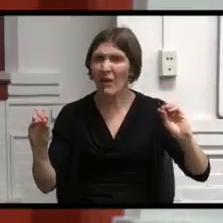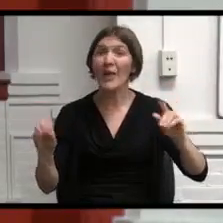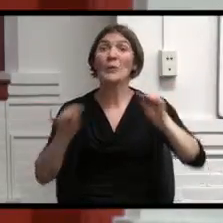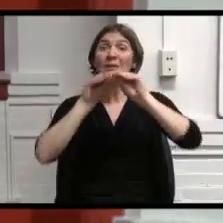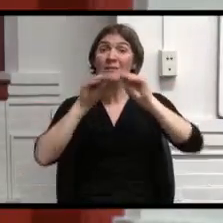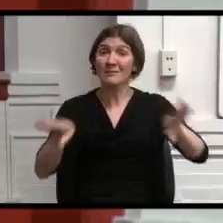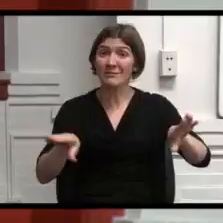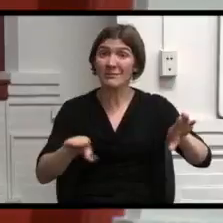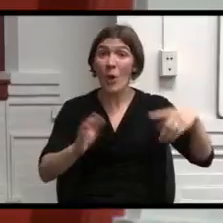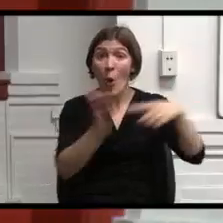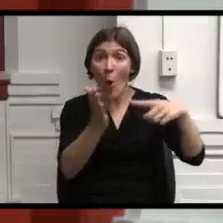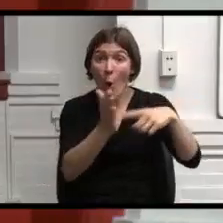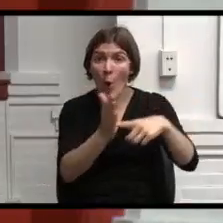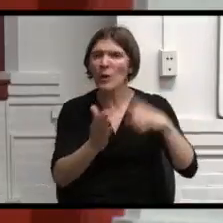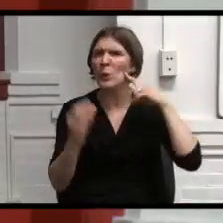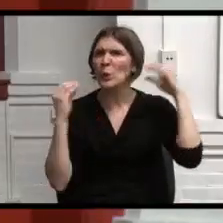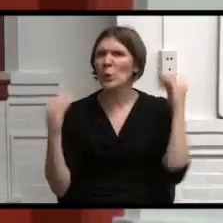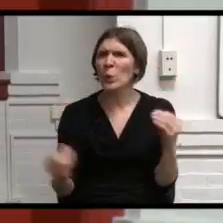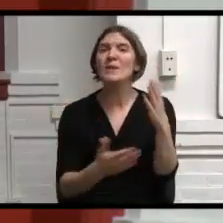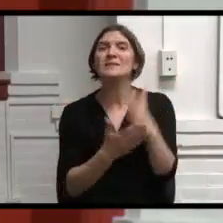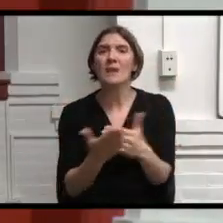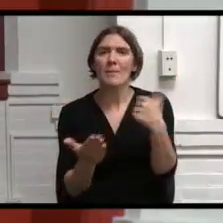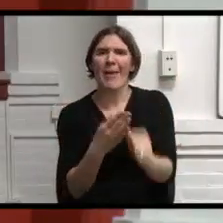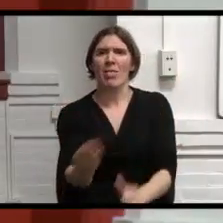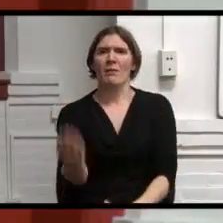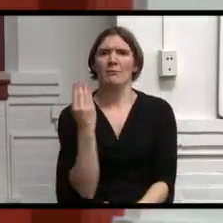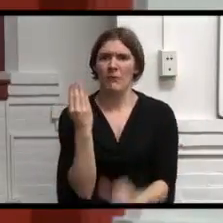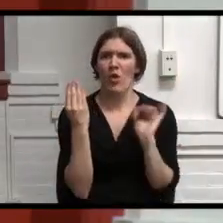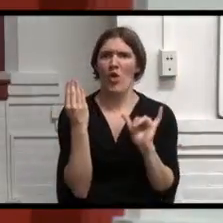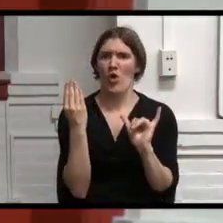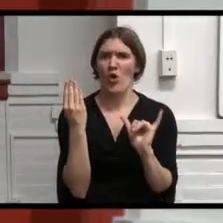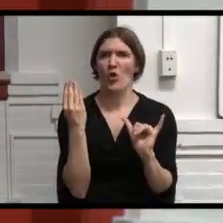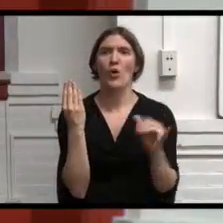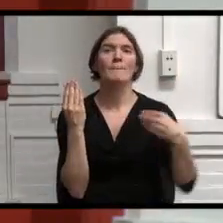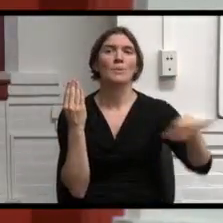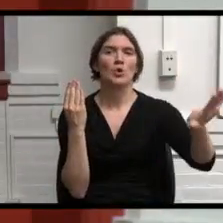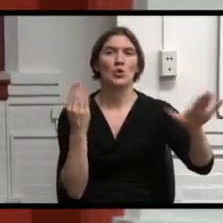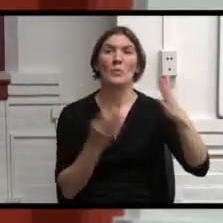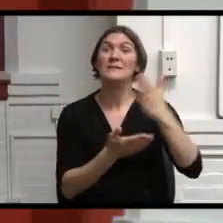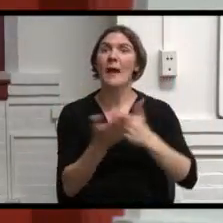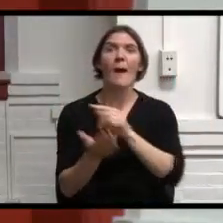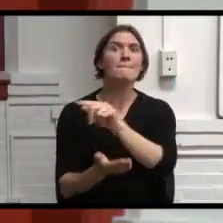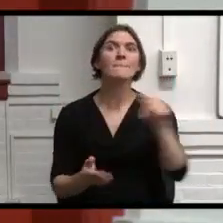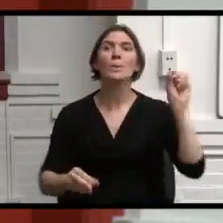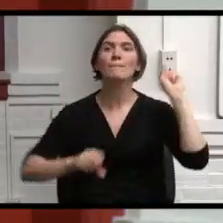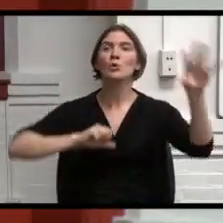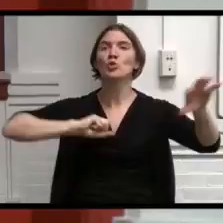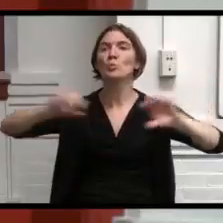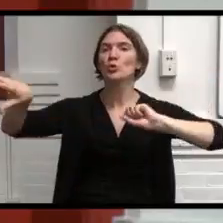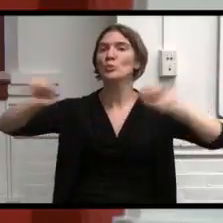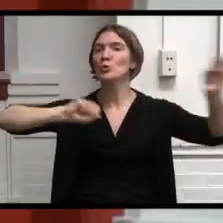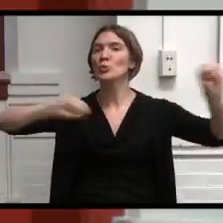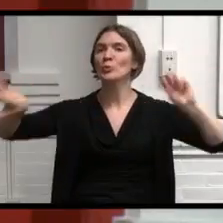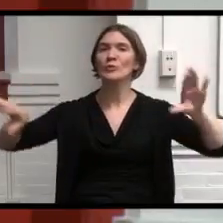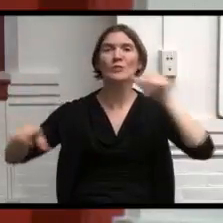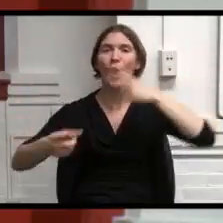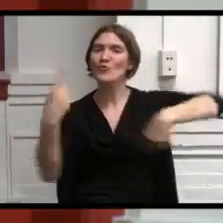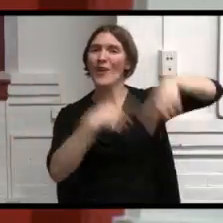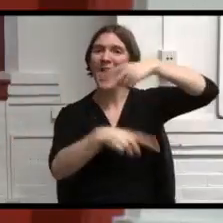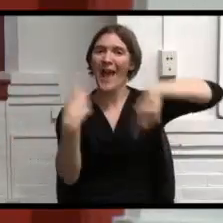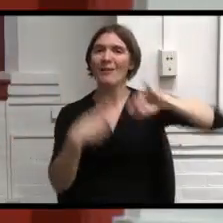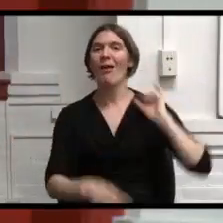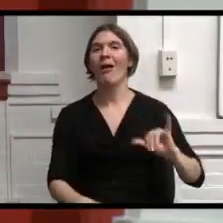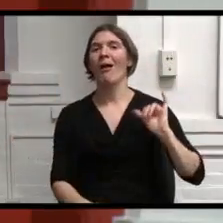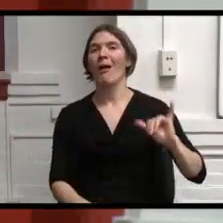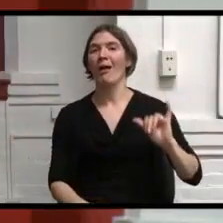received them. Some have come back to us undeliverable, but not all. So a lot of them we think are probably no longer even around. But